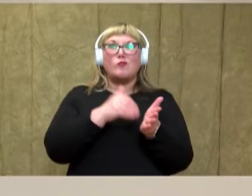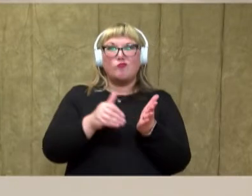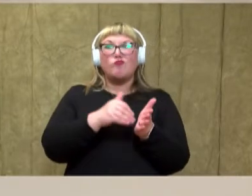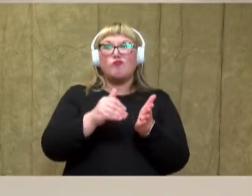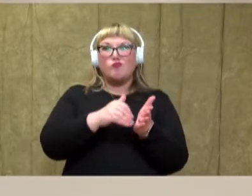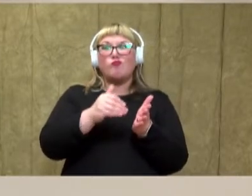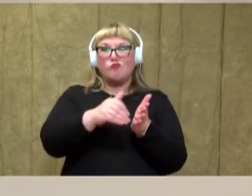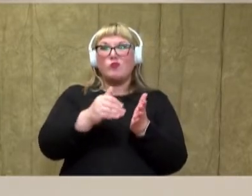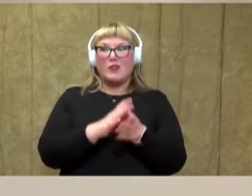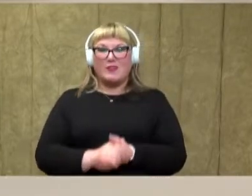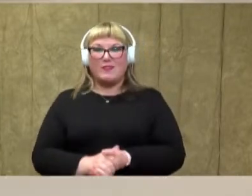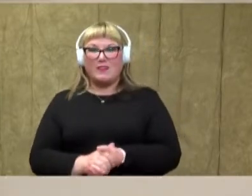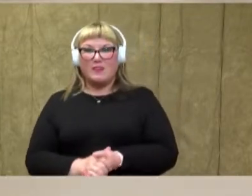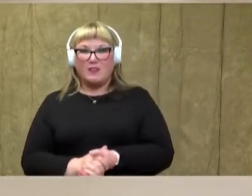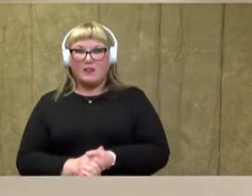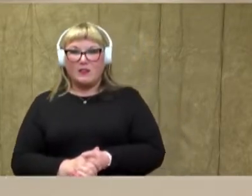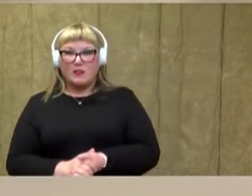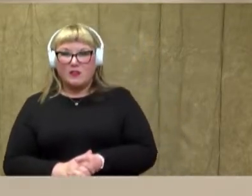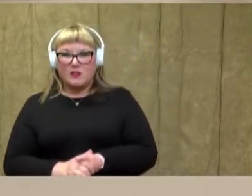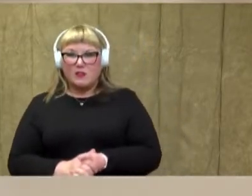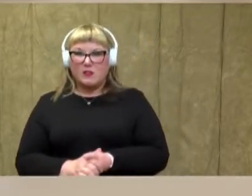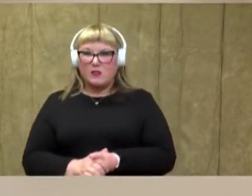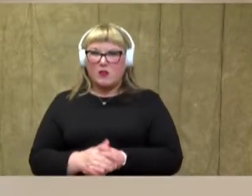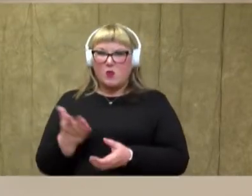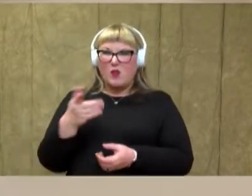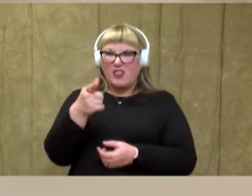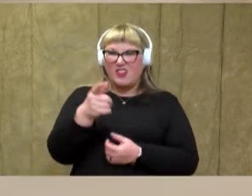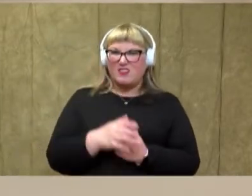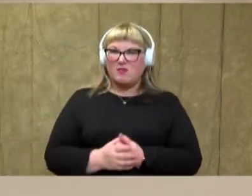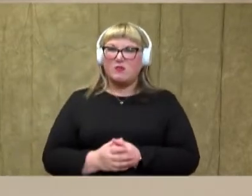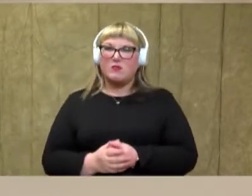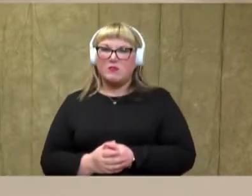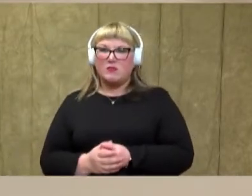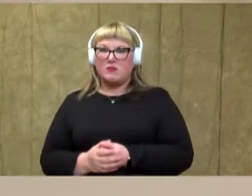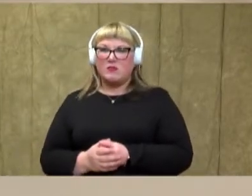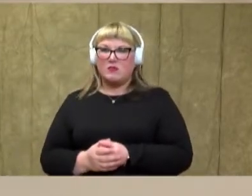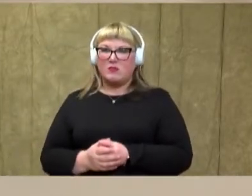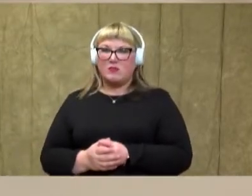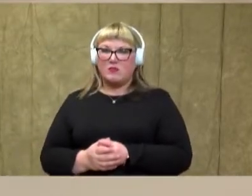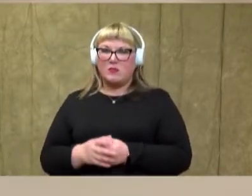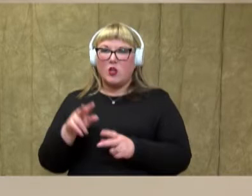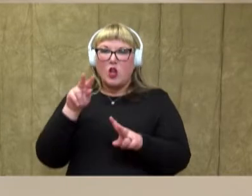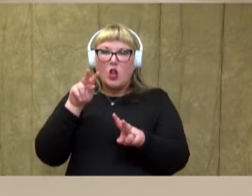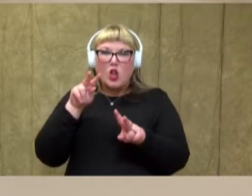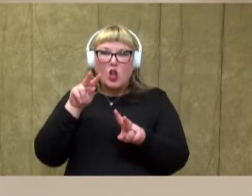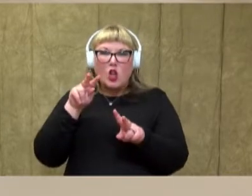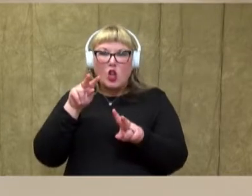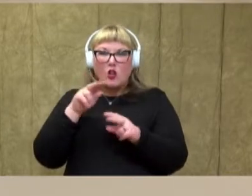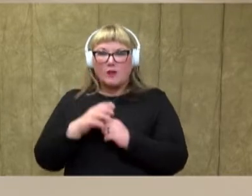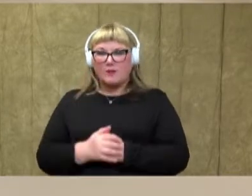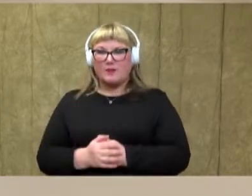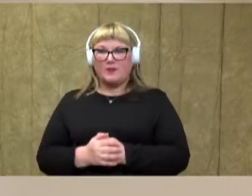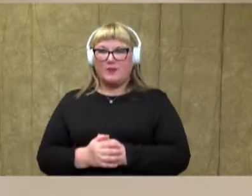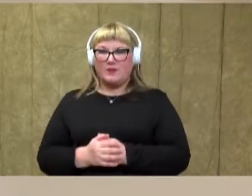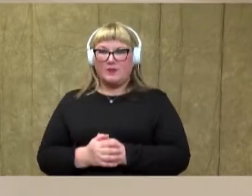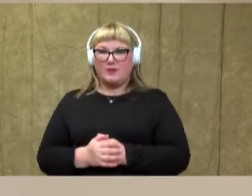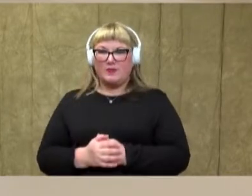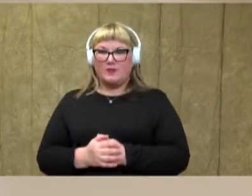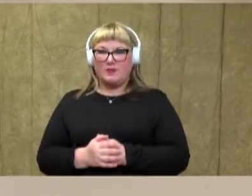bit. What do you think this would be? Look closely.